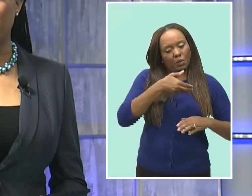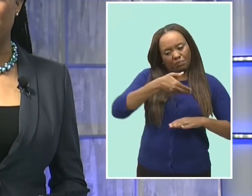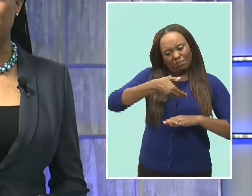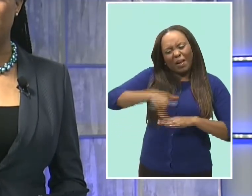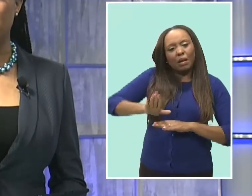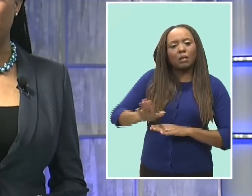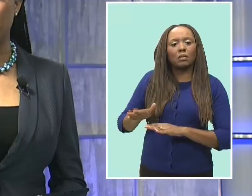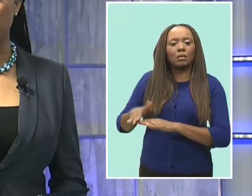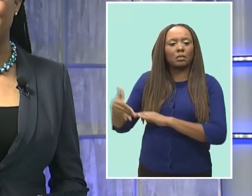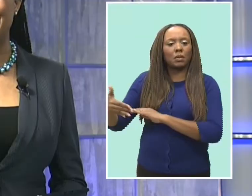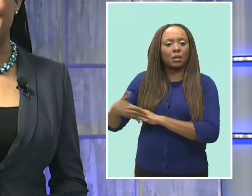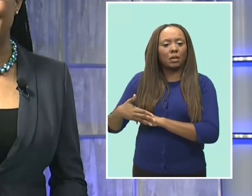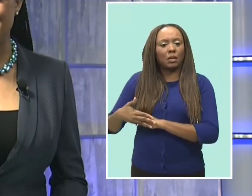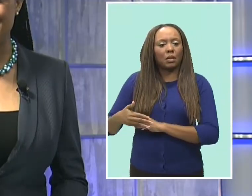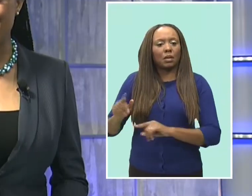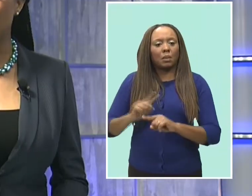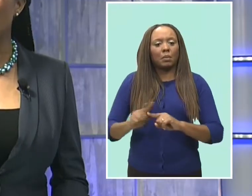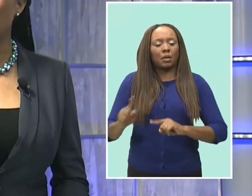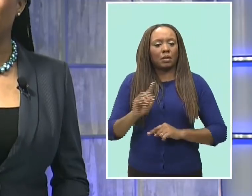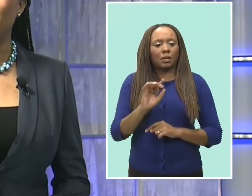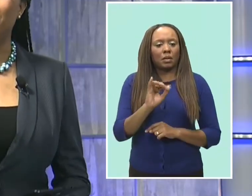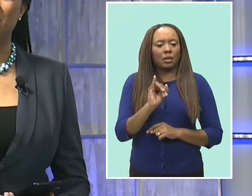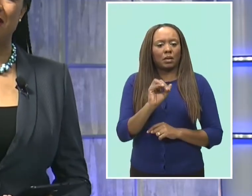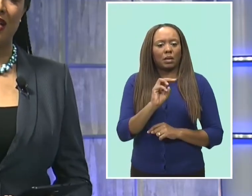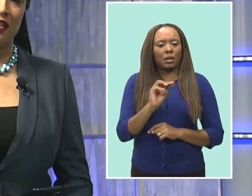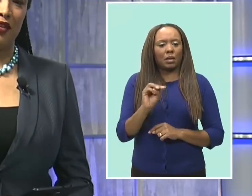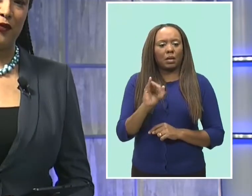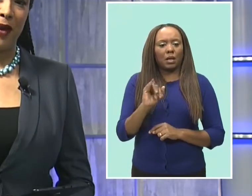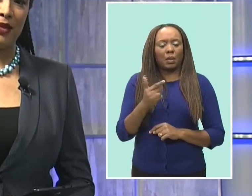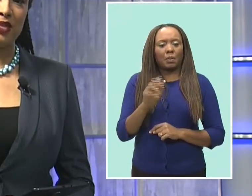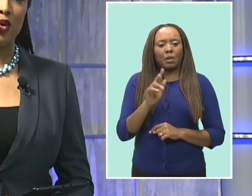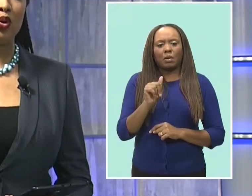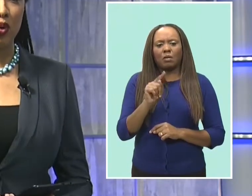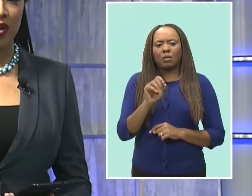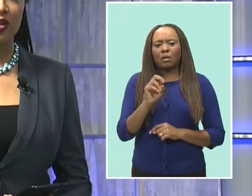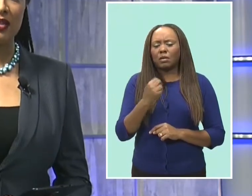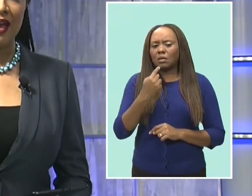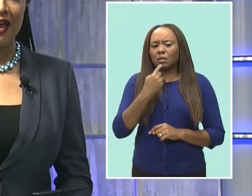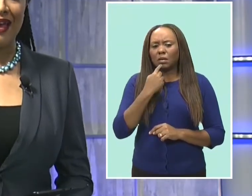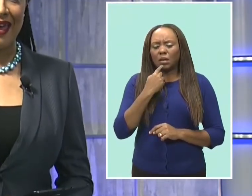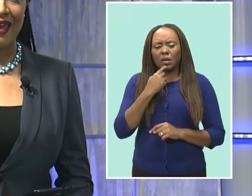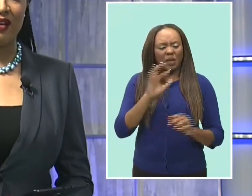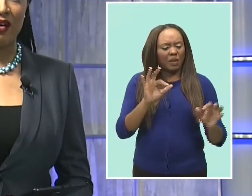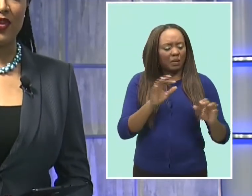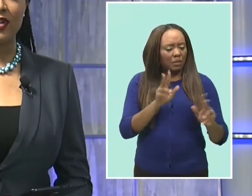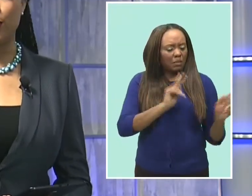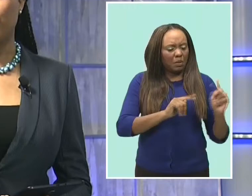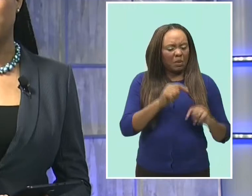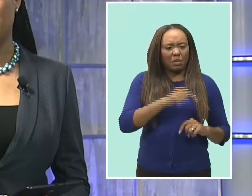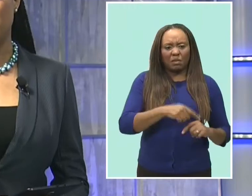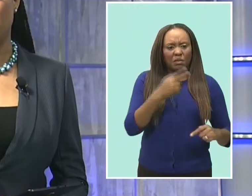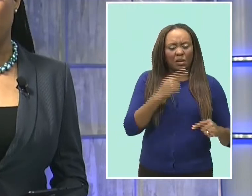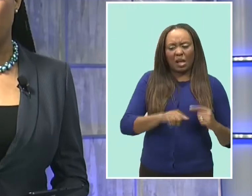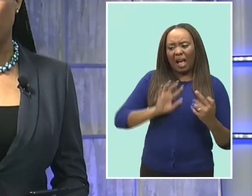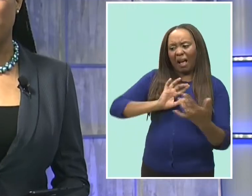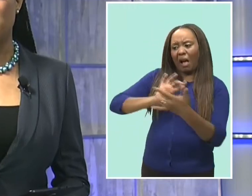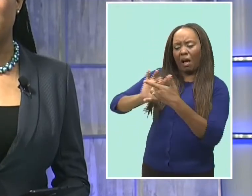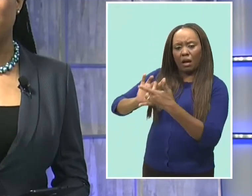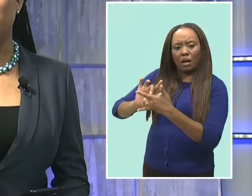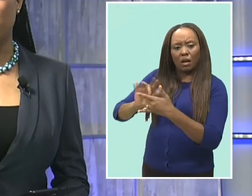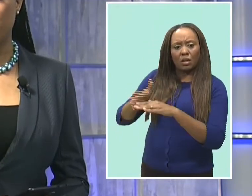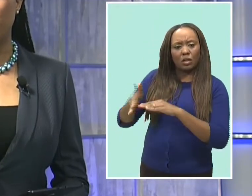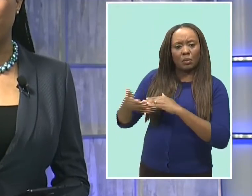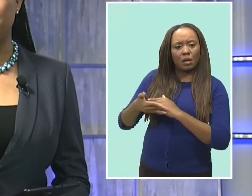UK are that these immigration detainees have not been able to contact their families or lawyers ahead of their deportation. More